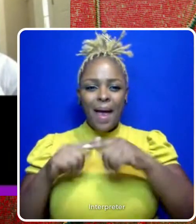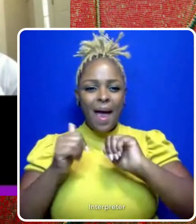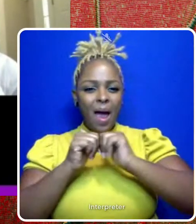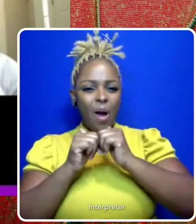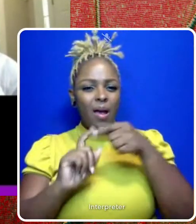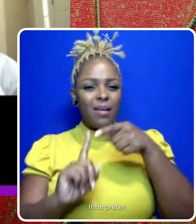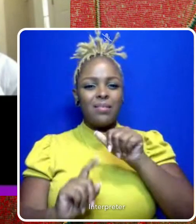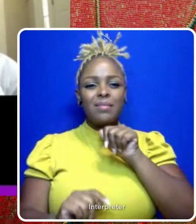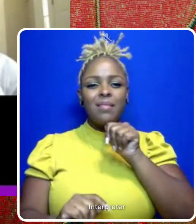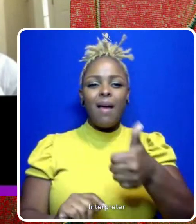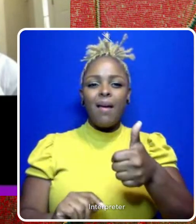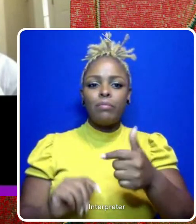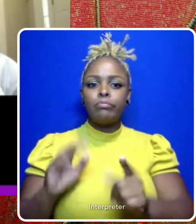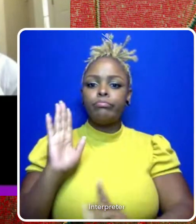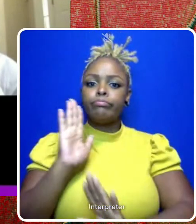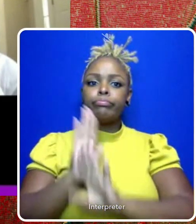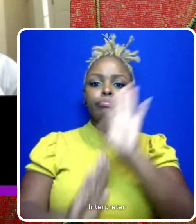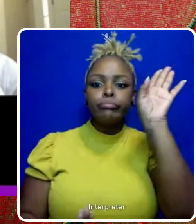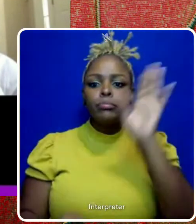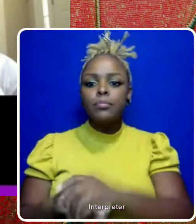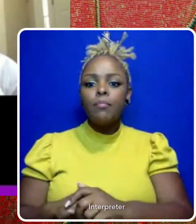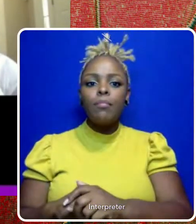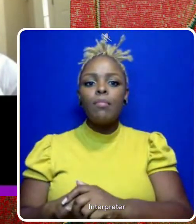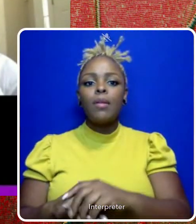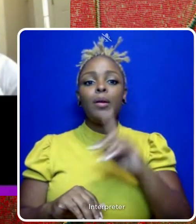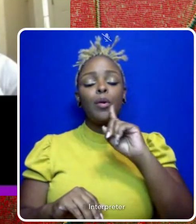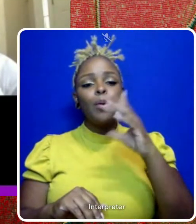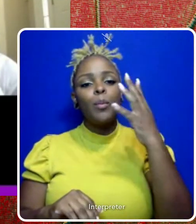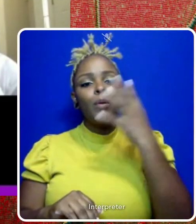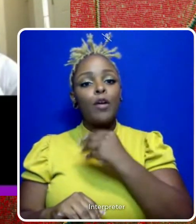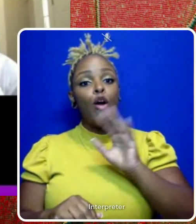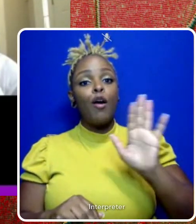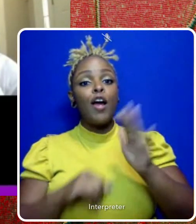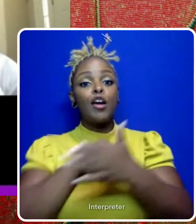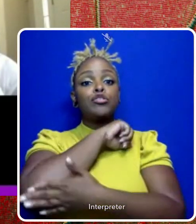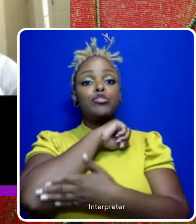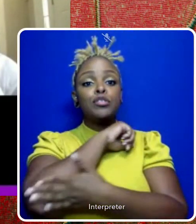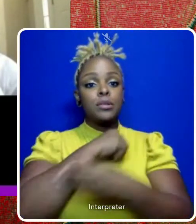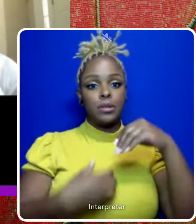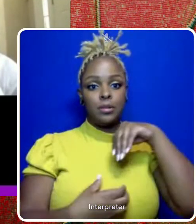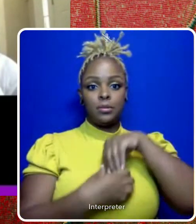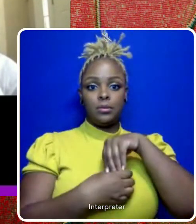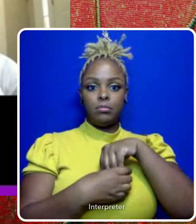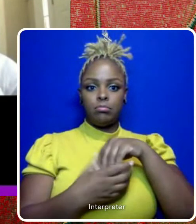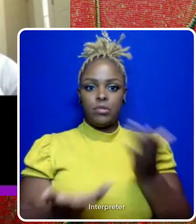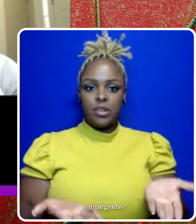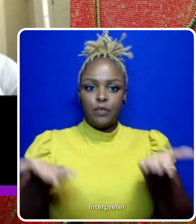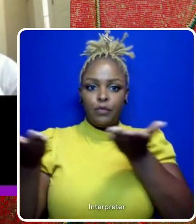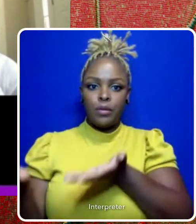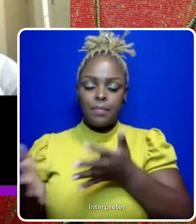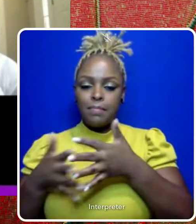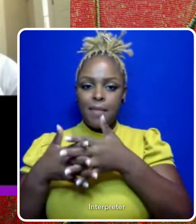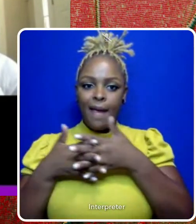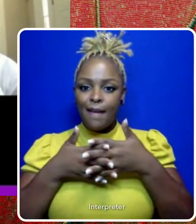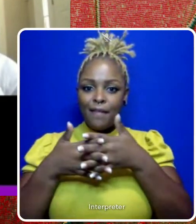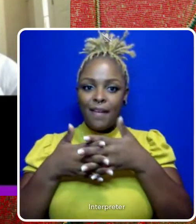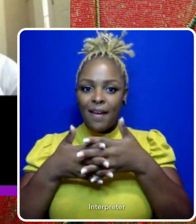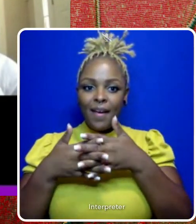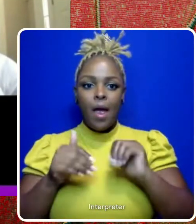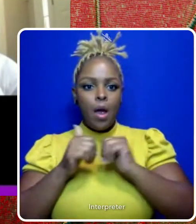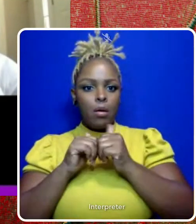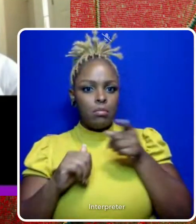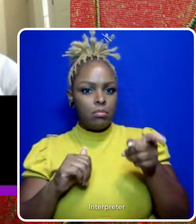from Egypt in the taxi ride. How did you carry us on your back? We break your lace, everything you've done for me will